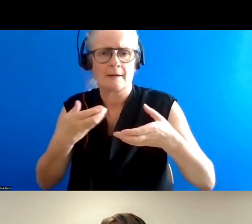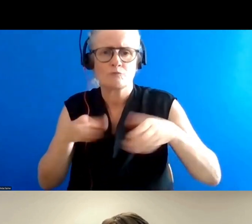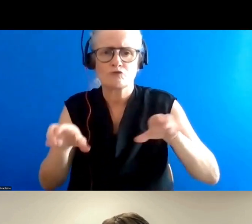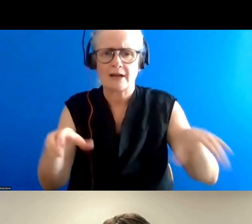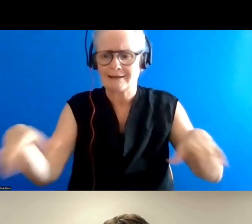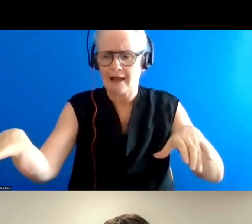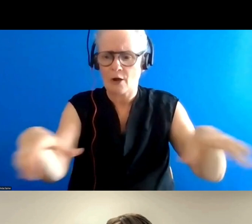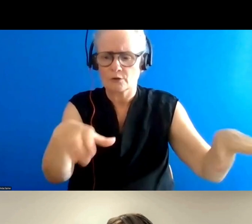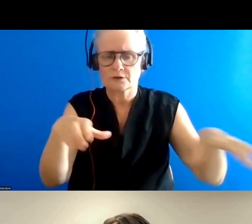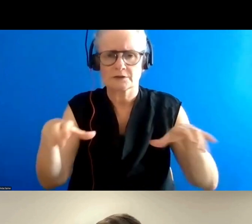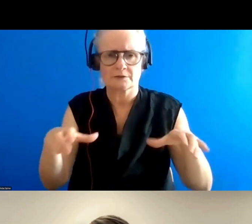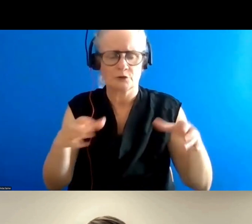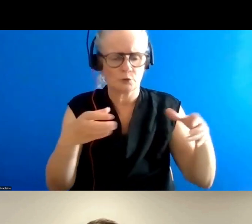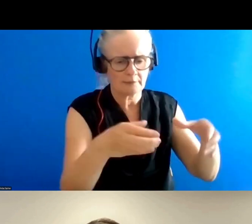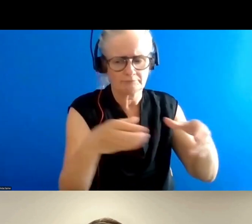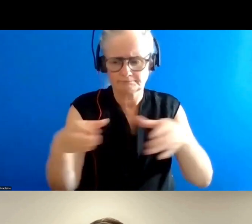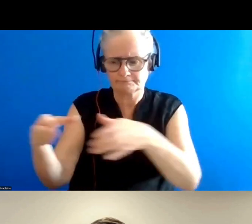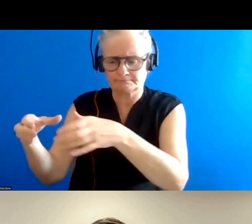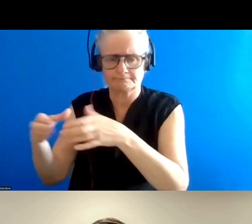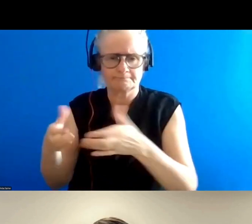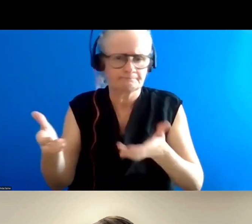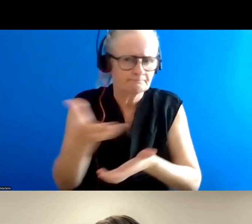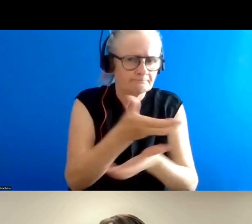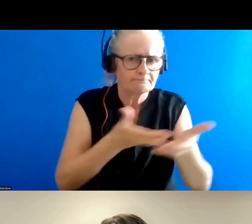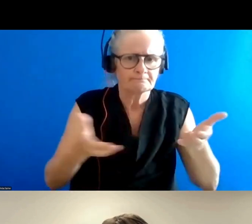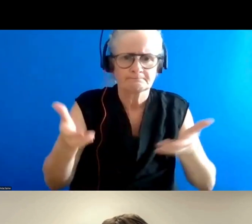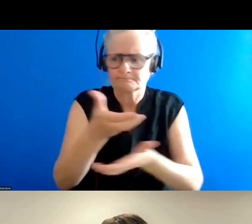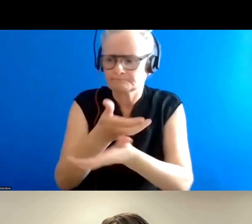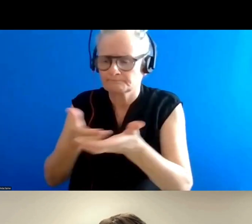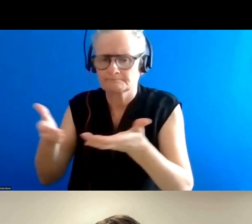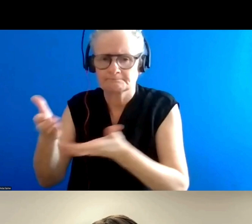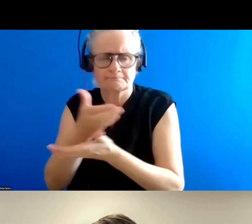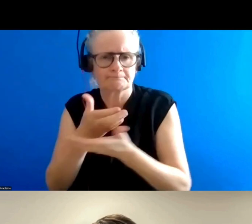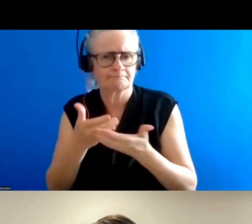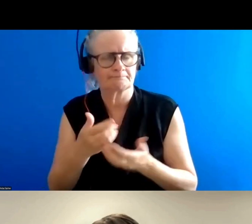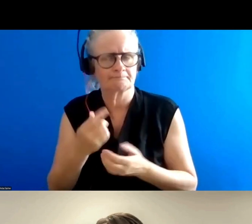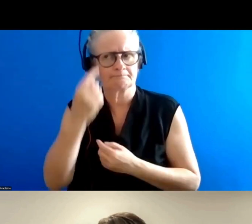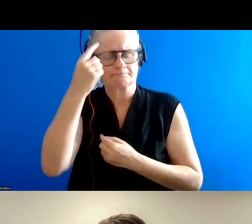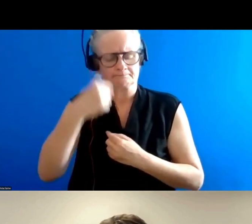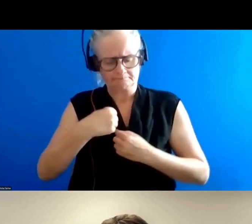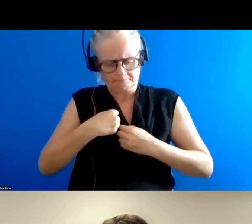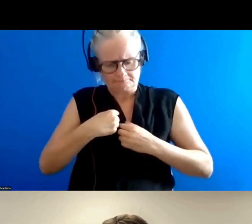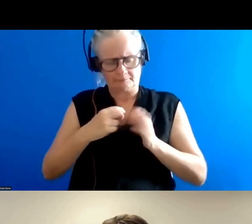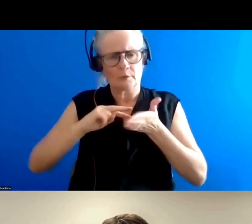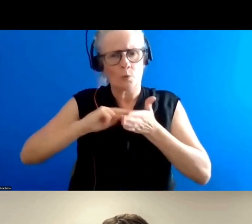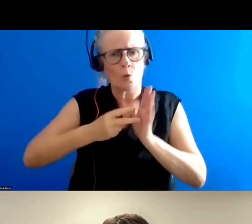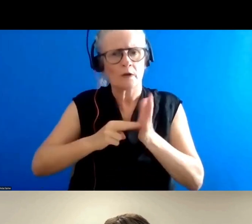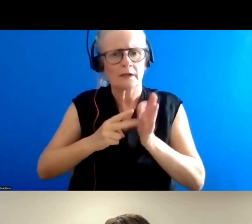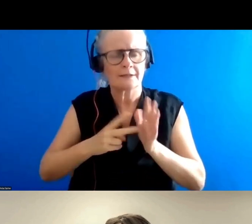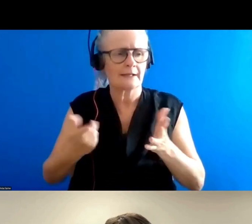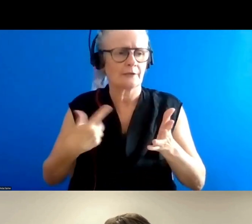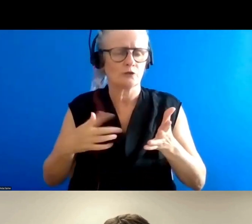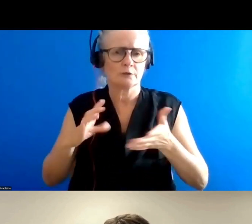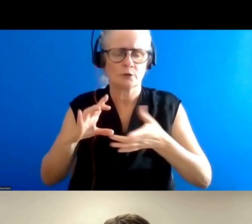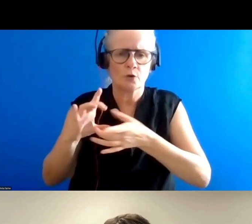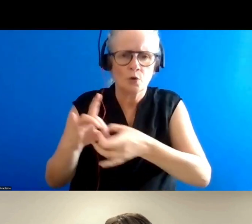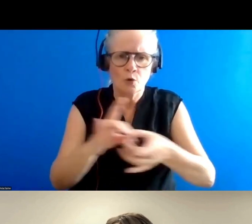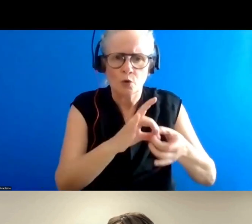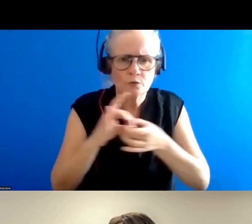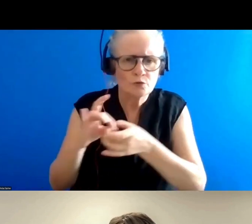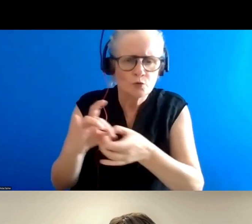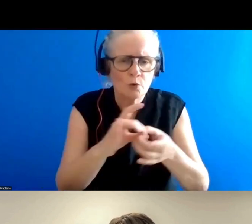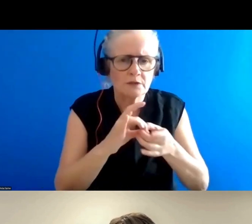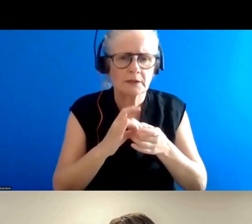to discuss between yourselves, small groups, about the impact for you as an organisation, consortium,